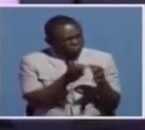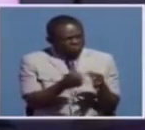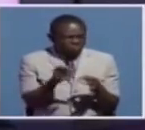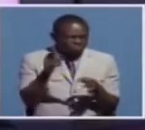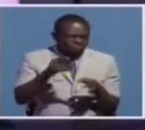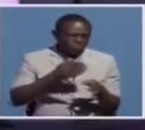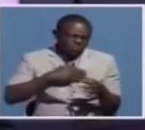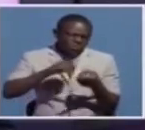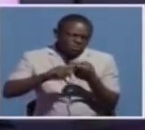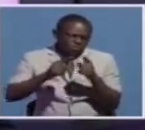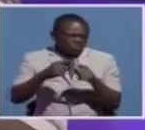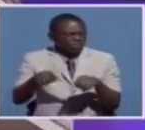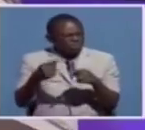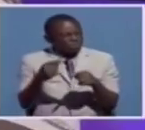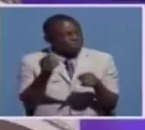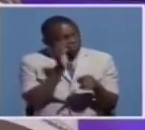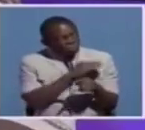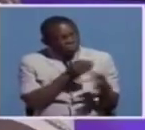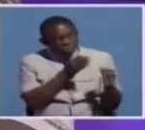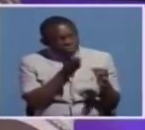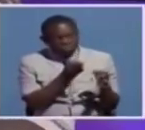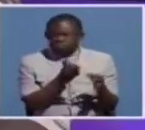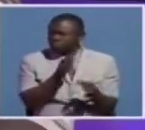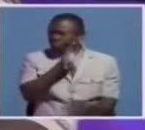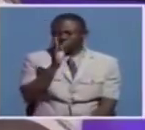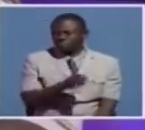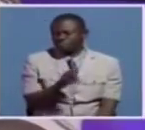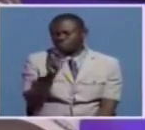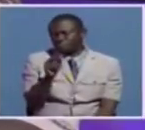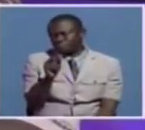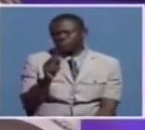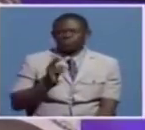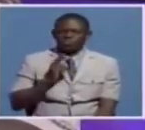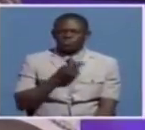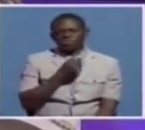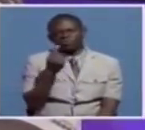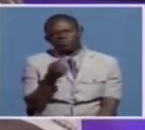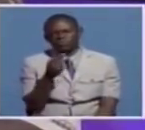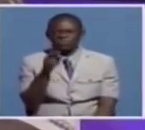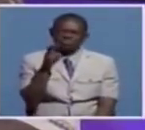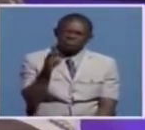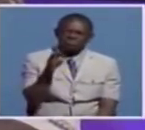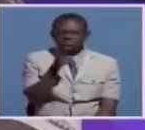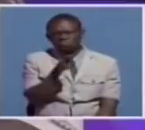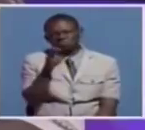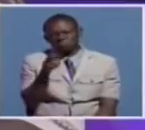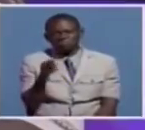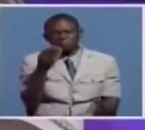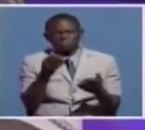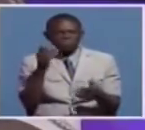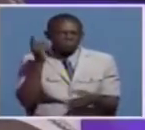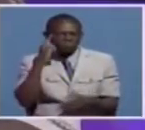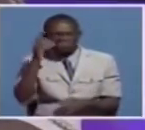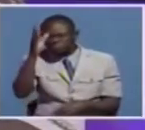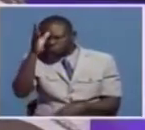And No. We just witnessed what was happening, and we'd hear conversations. My mom talking